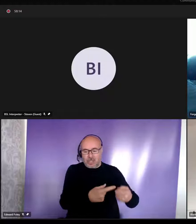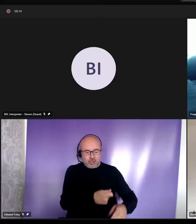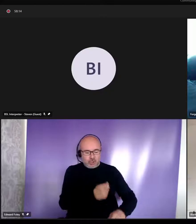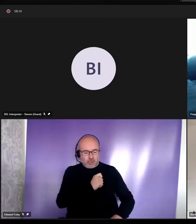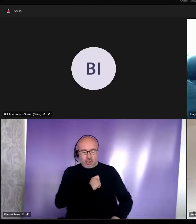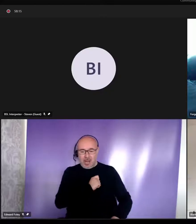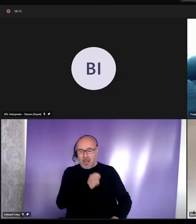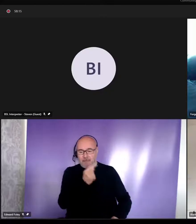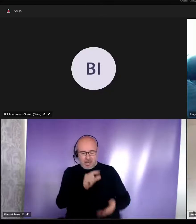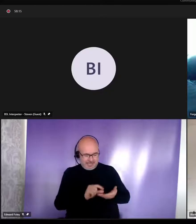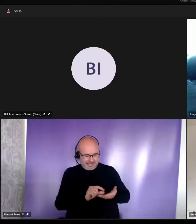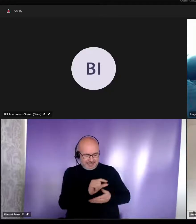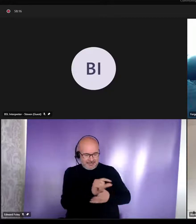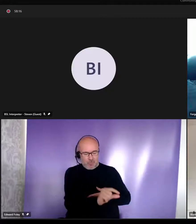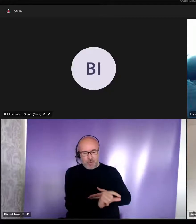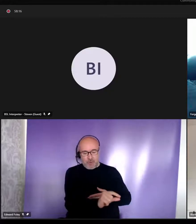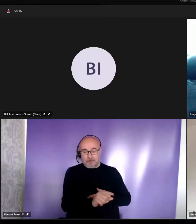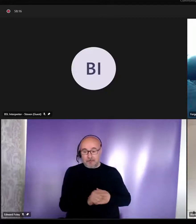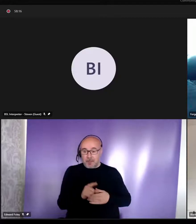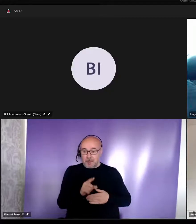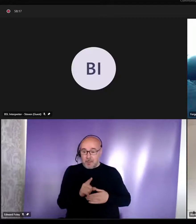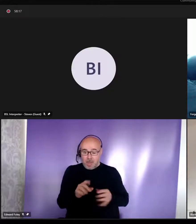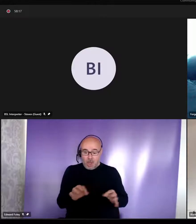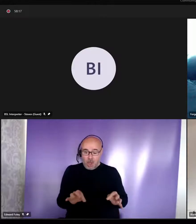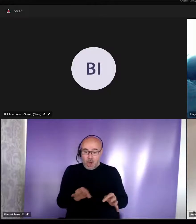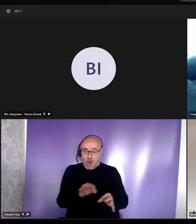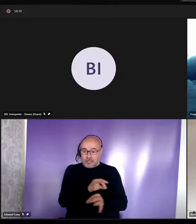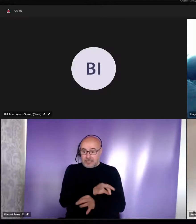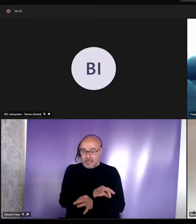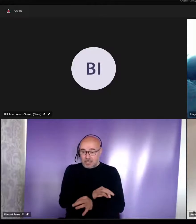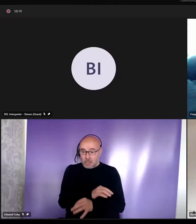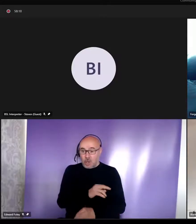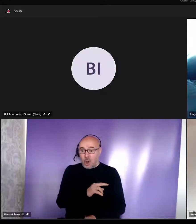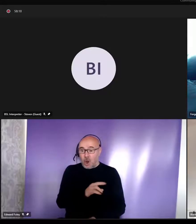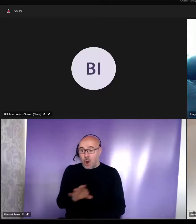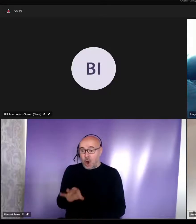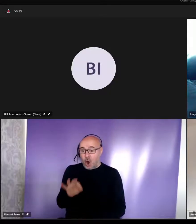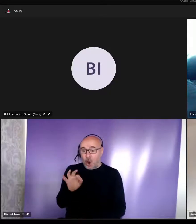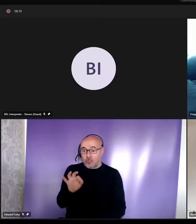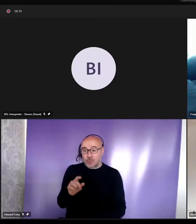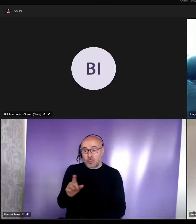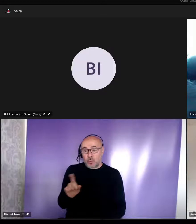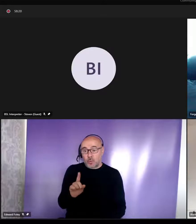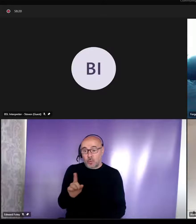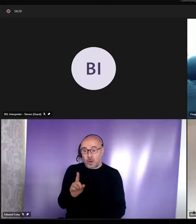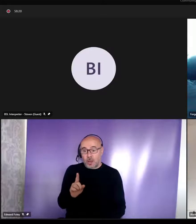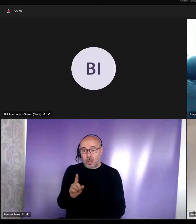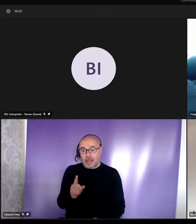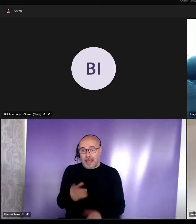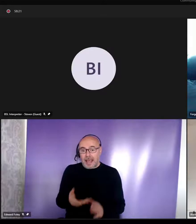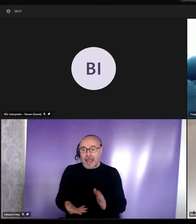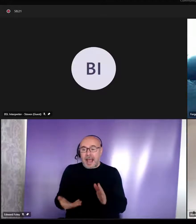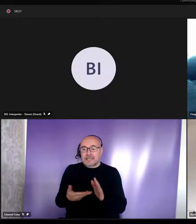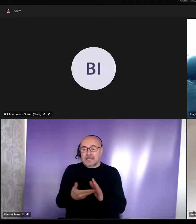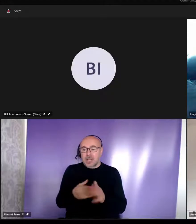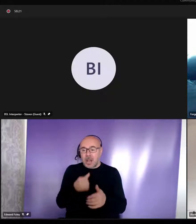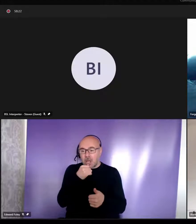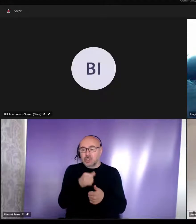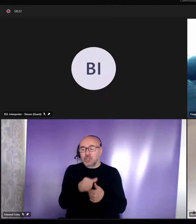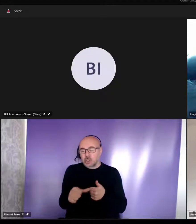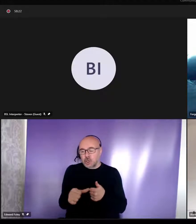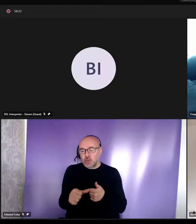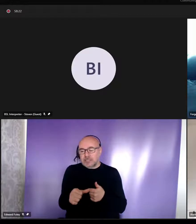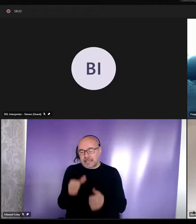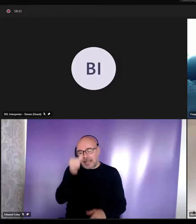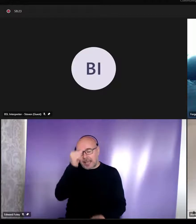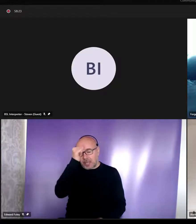for those staff members, if they're going to be using their car for business purposes, is the additional insurance premiums. So that's the sort of